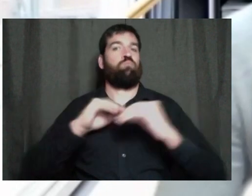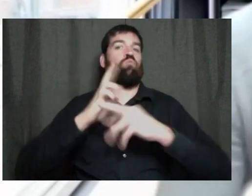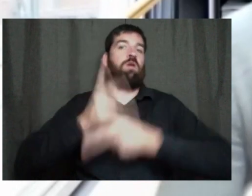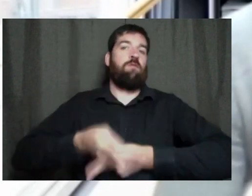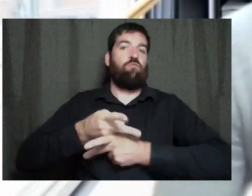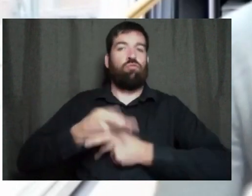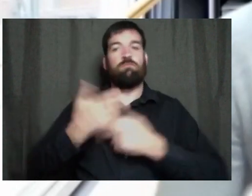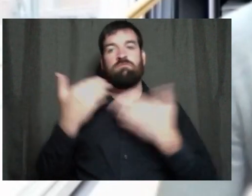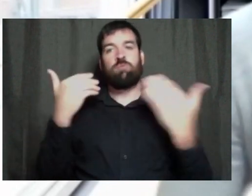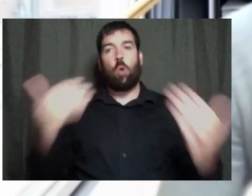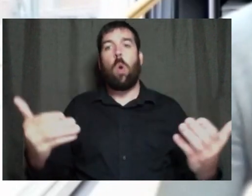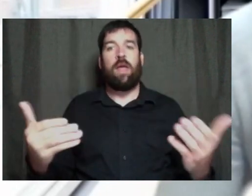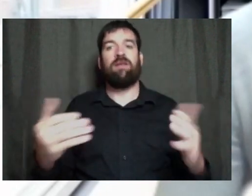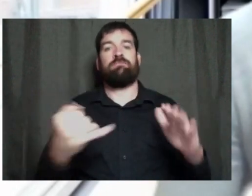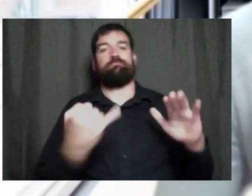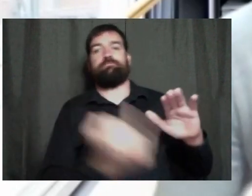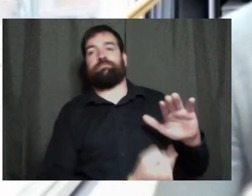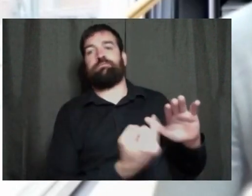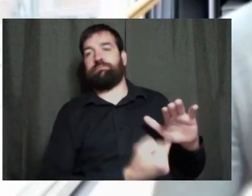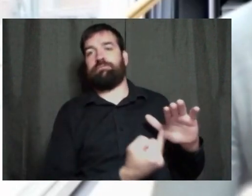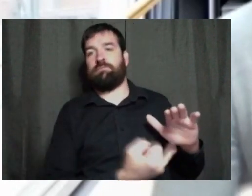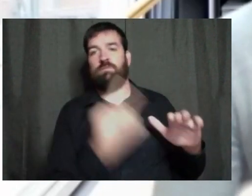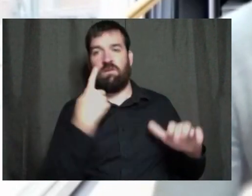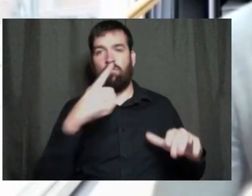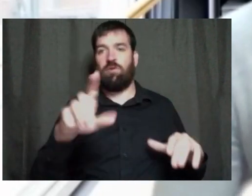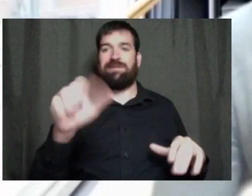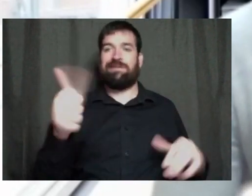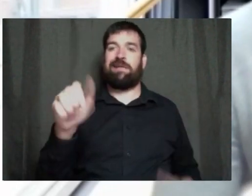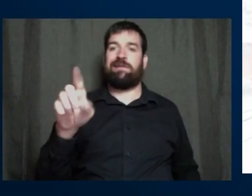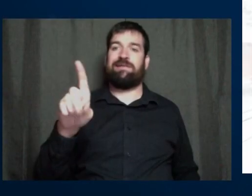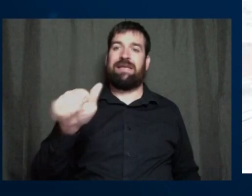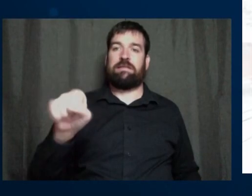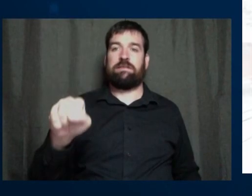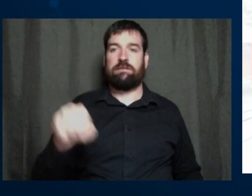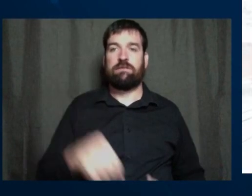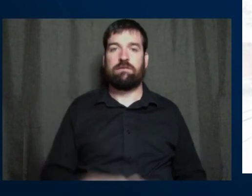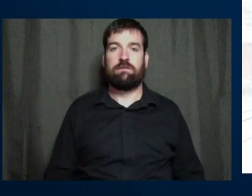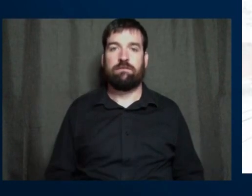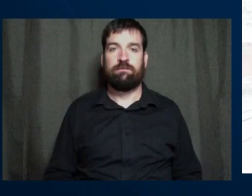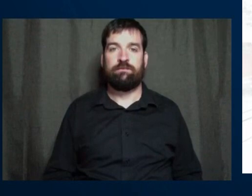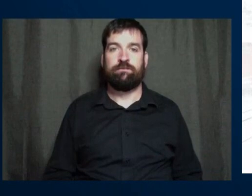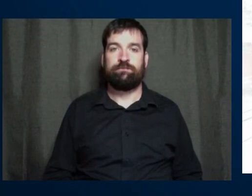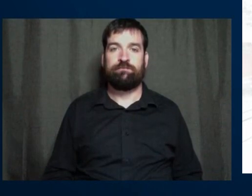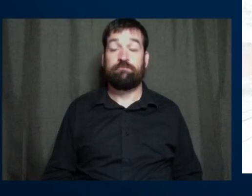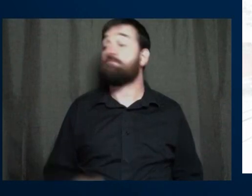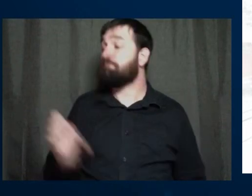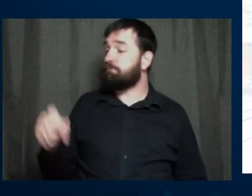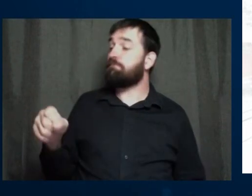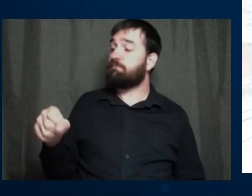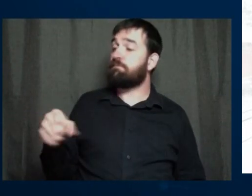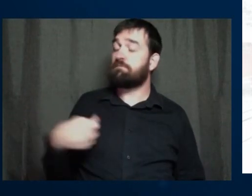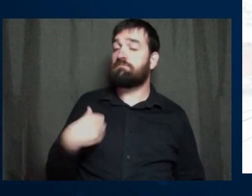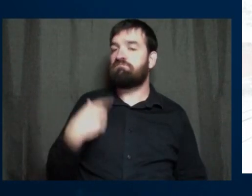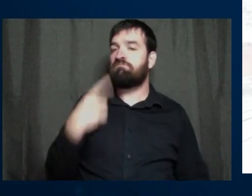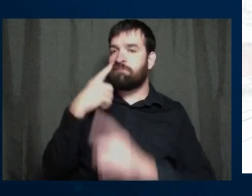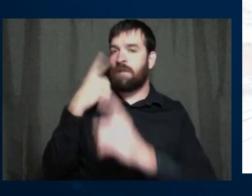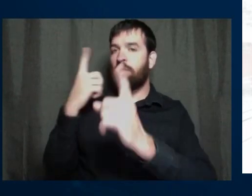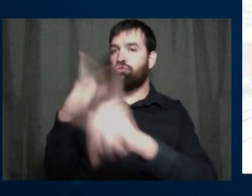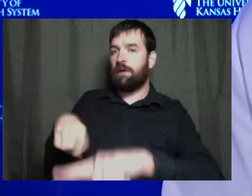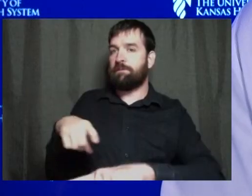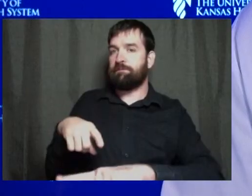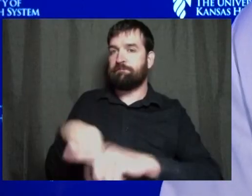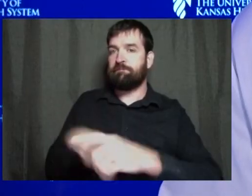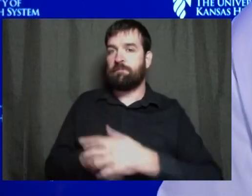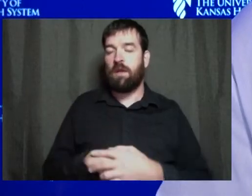ahead and have them in that isolation for that 10-day period. Hmm. Yeah, but I would agree though too.